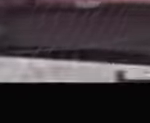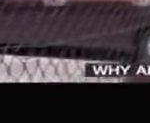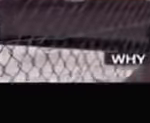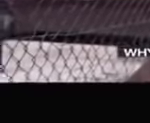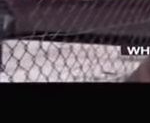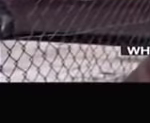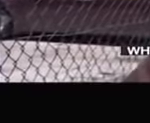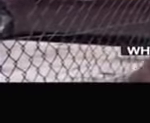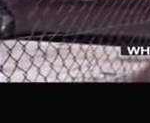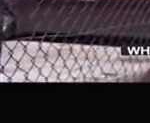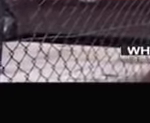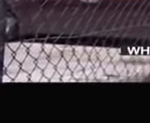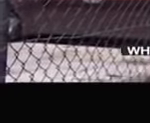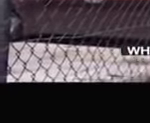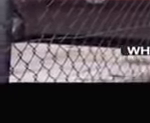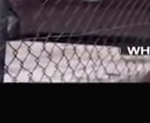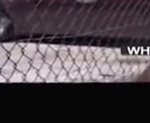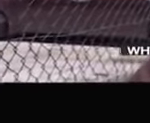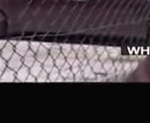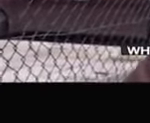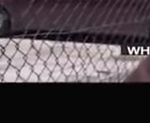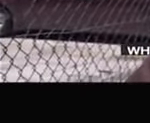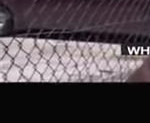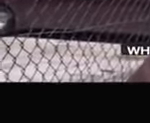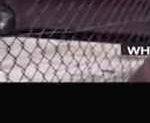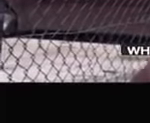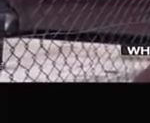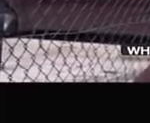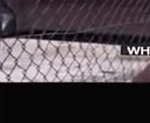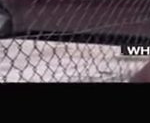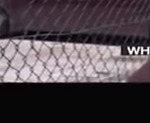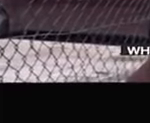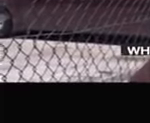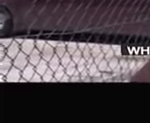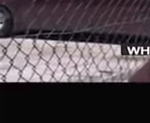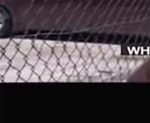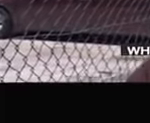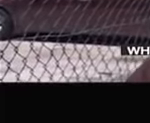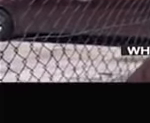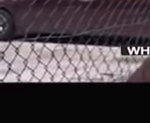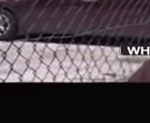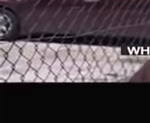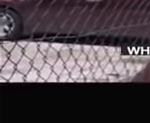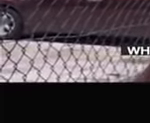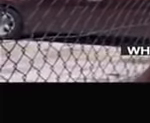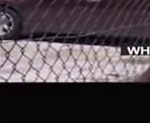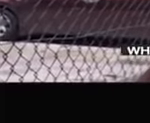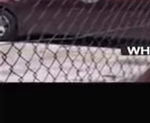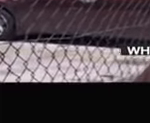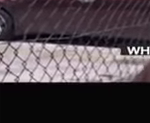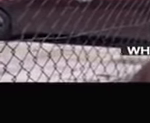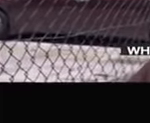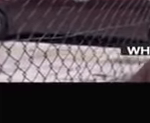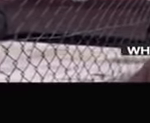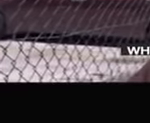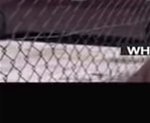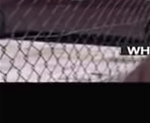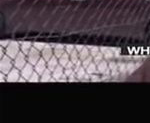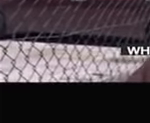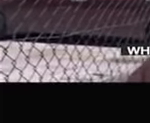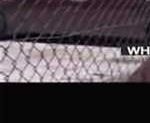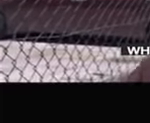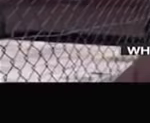Why it is we have to sign a form to get this vaccine? All the other immunization shots, you never had to sign a form. So in my